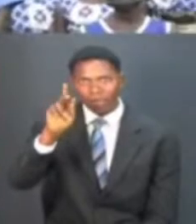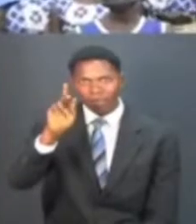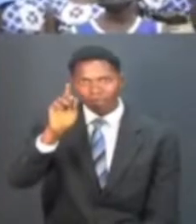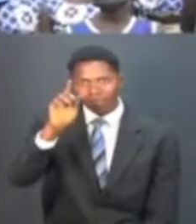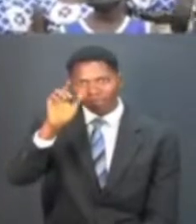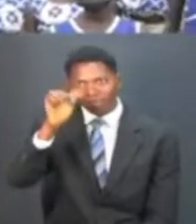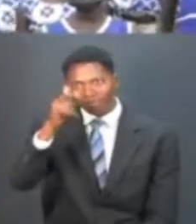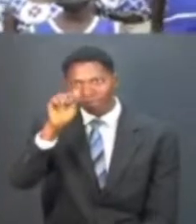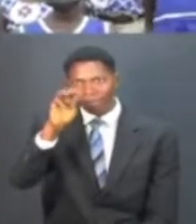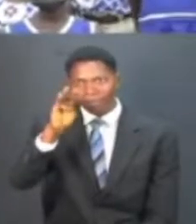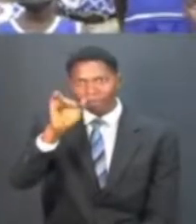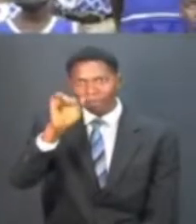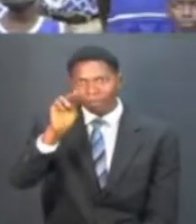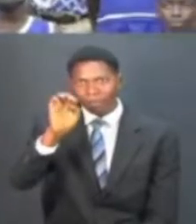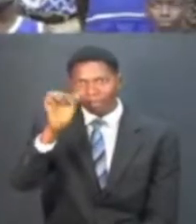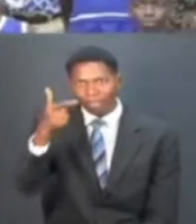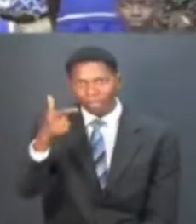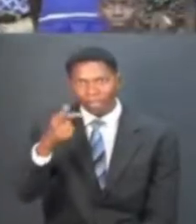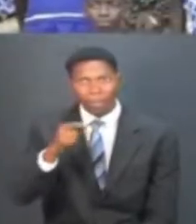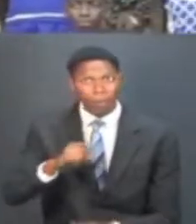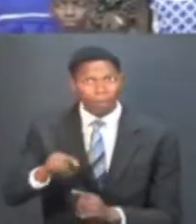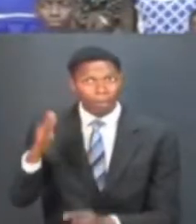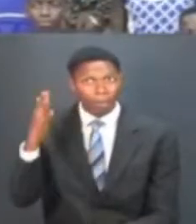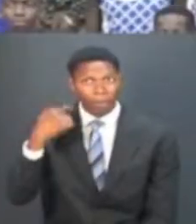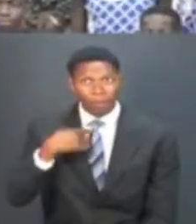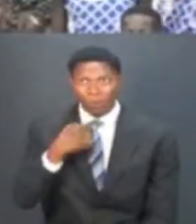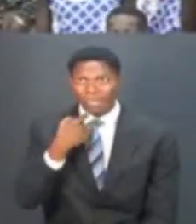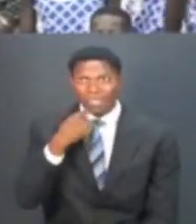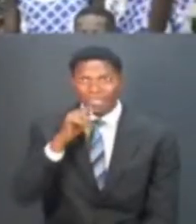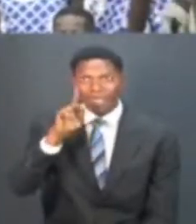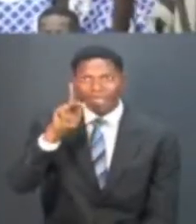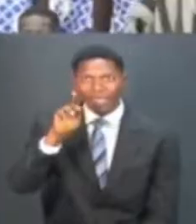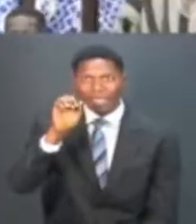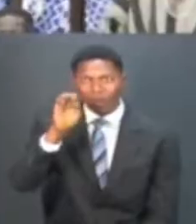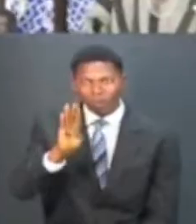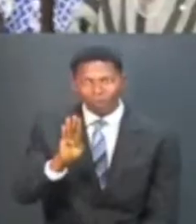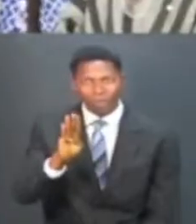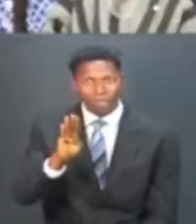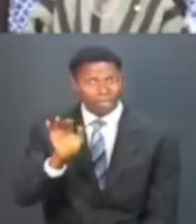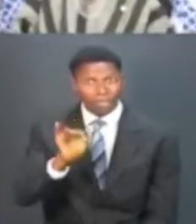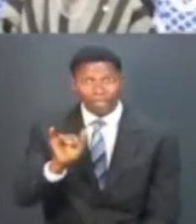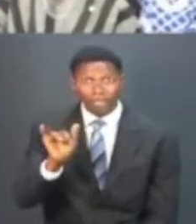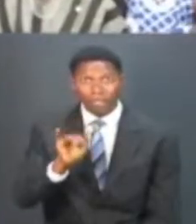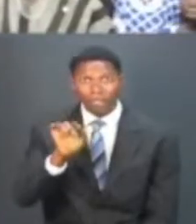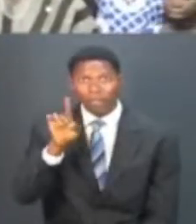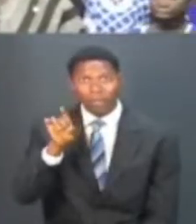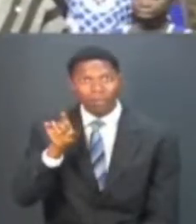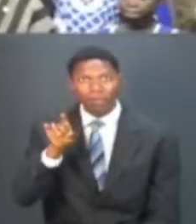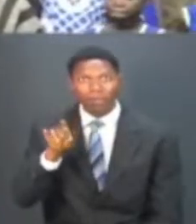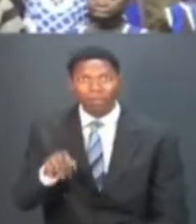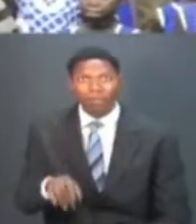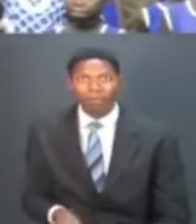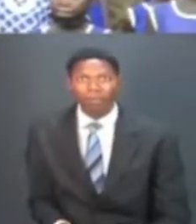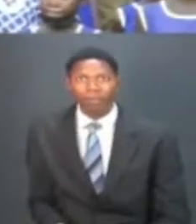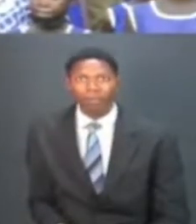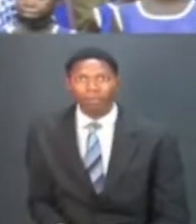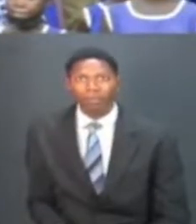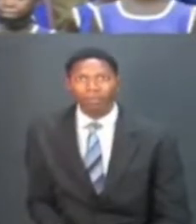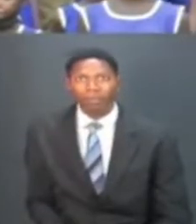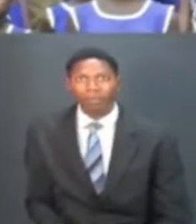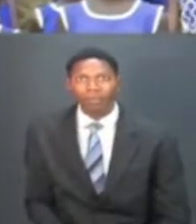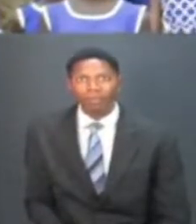refer it as AOB. Is it still the same, or it's been